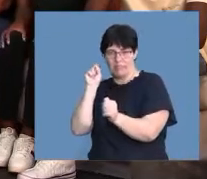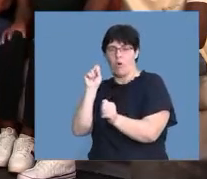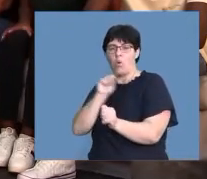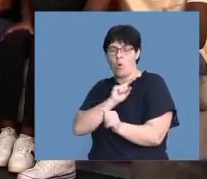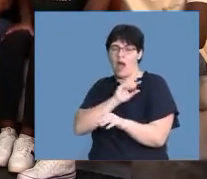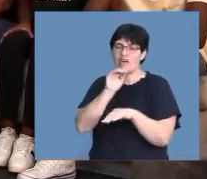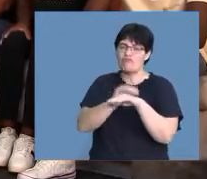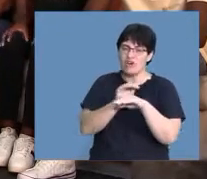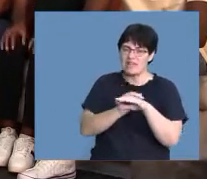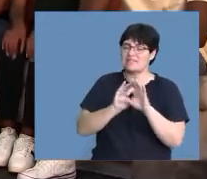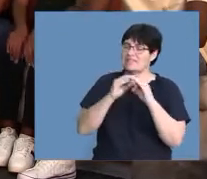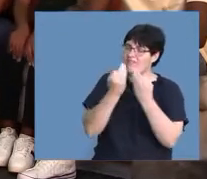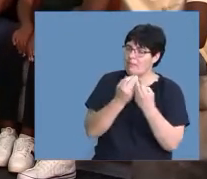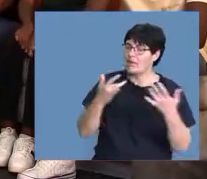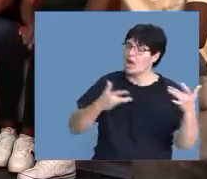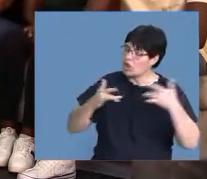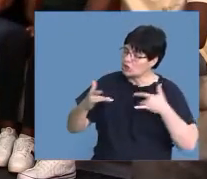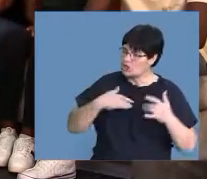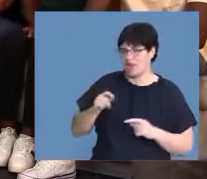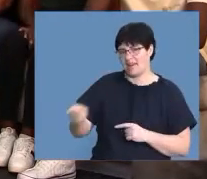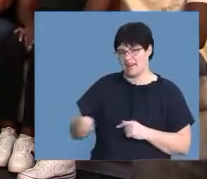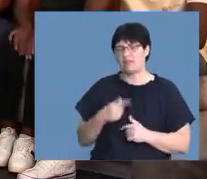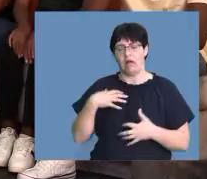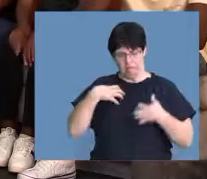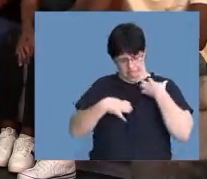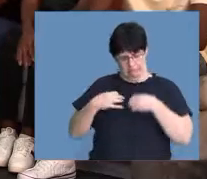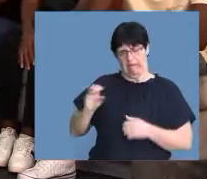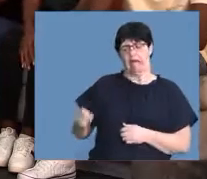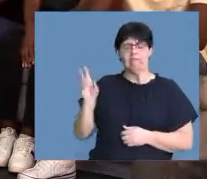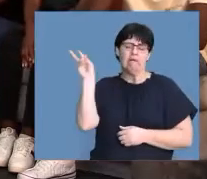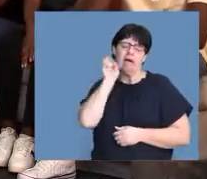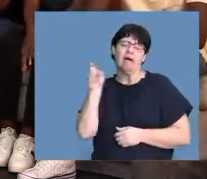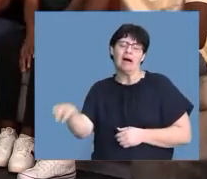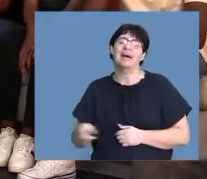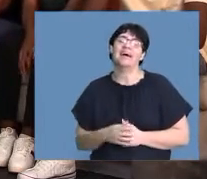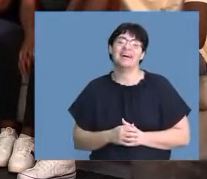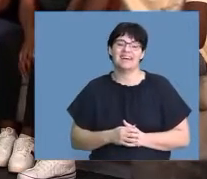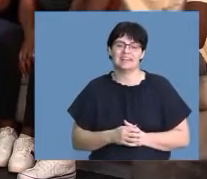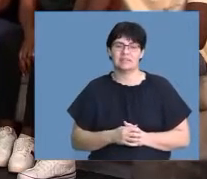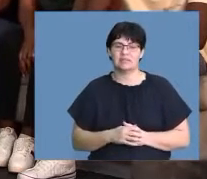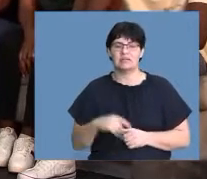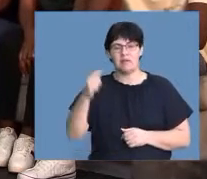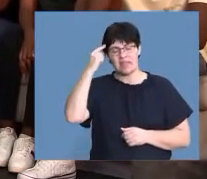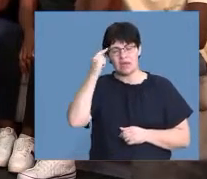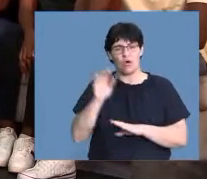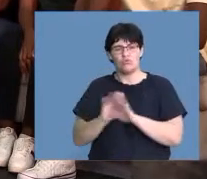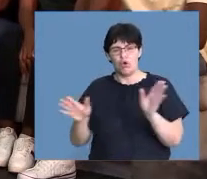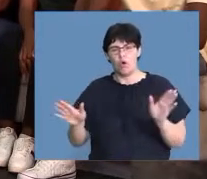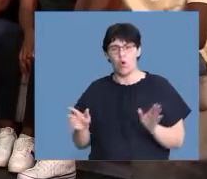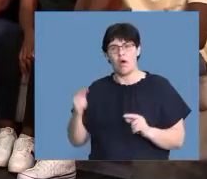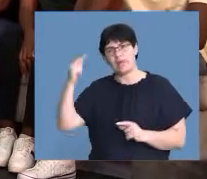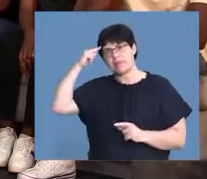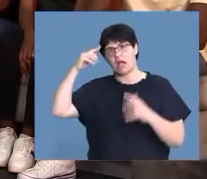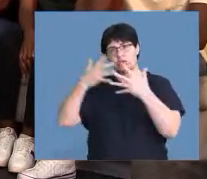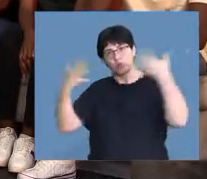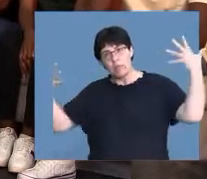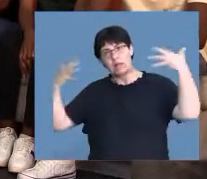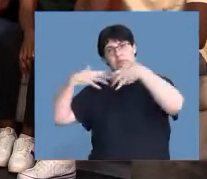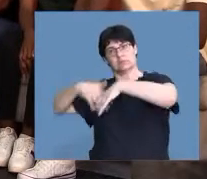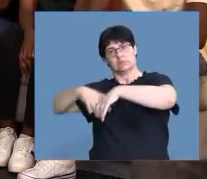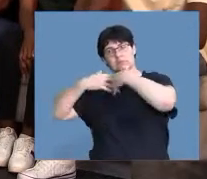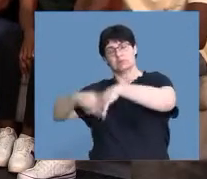family miss you. she's got some trauma over there from one of her friends. I think don't overthink, because